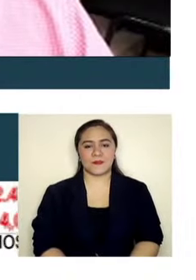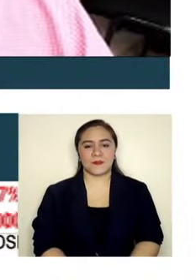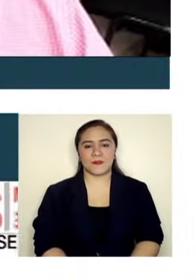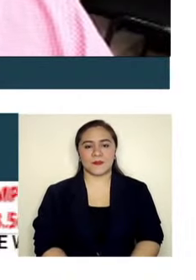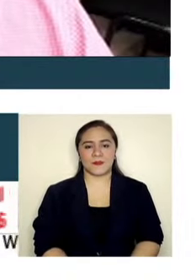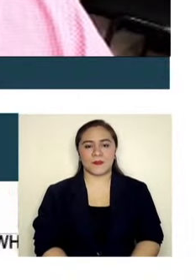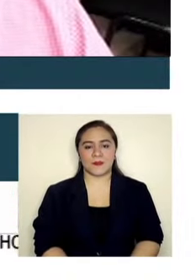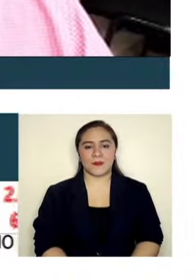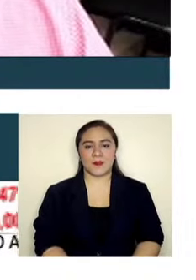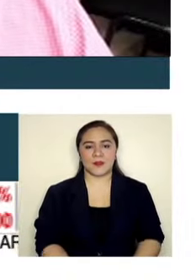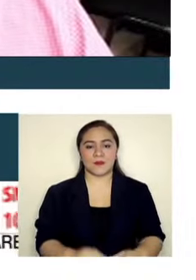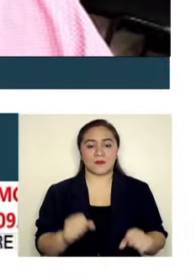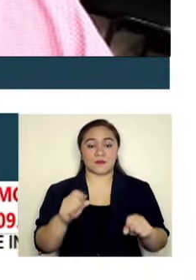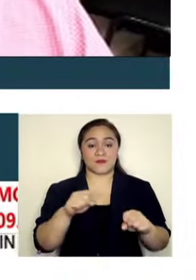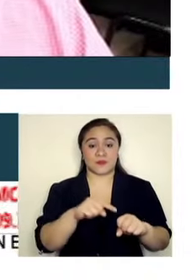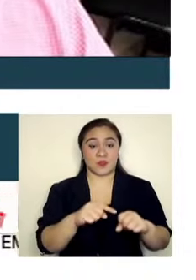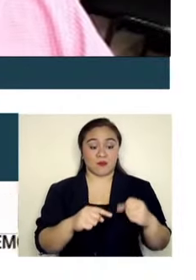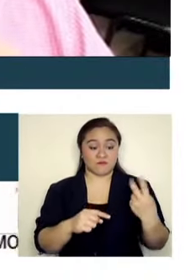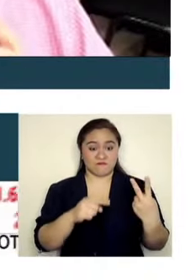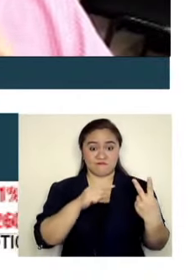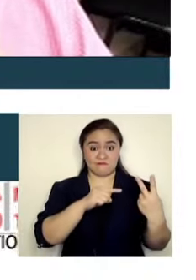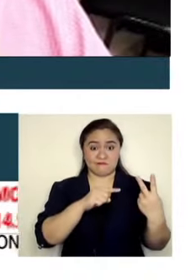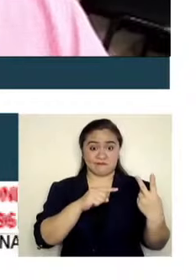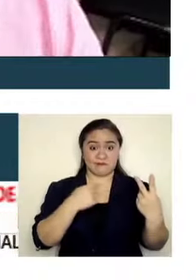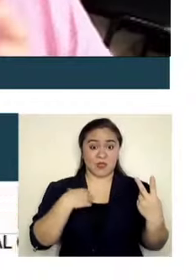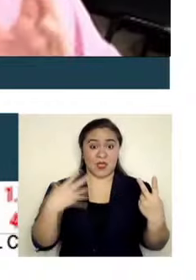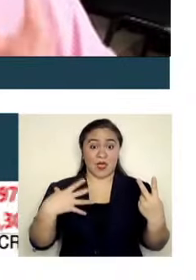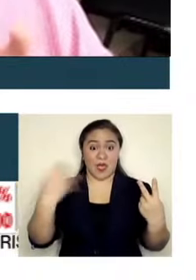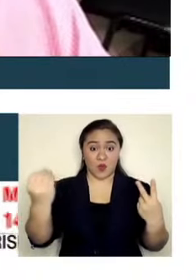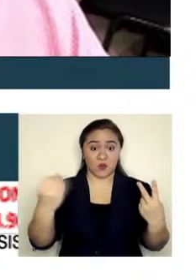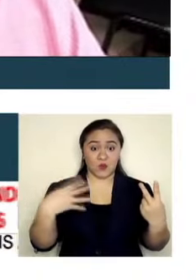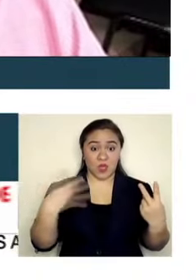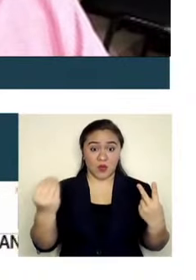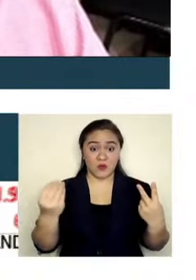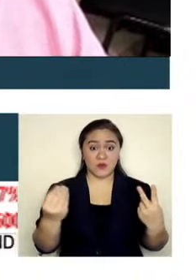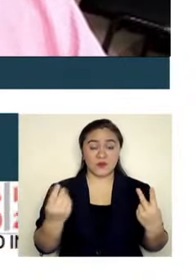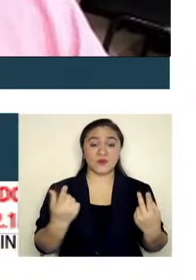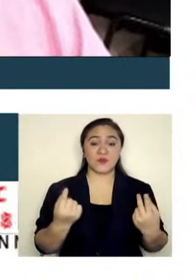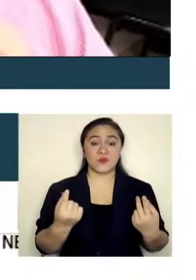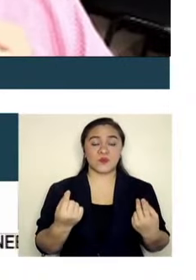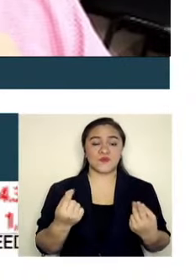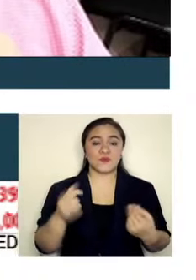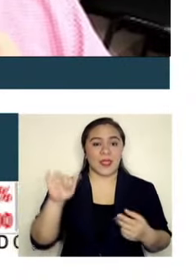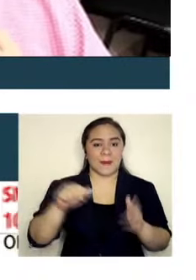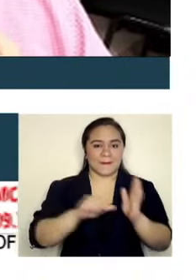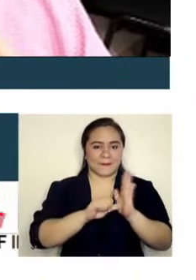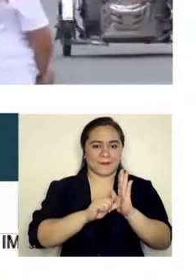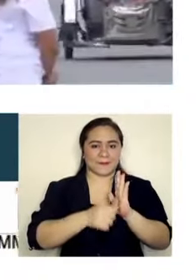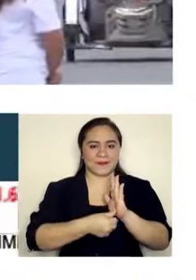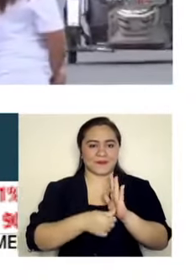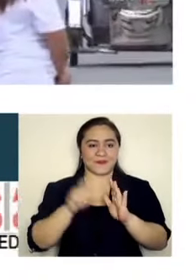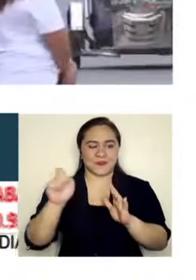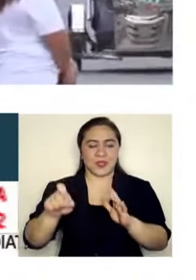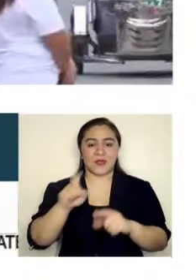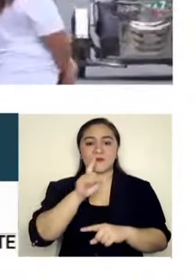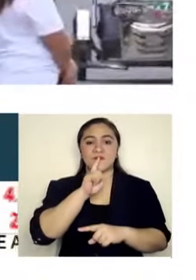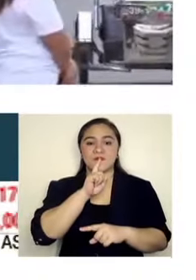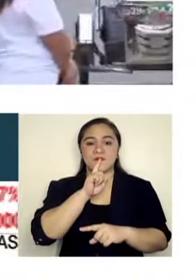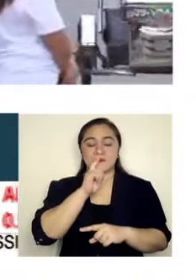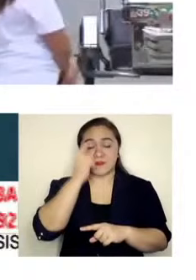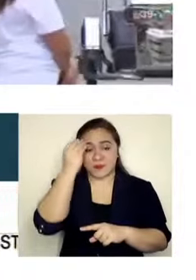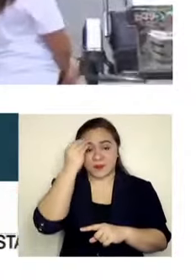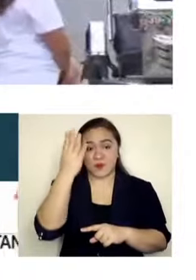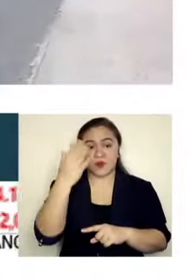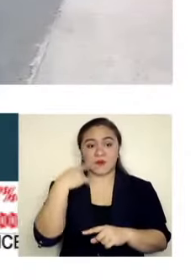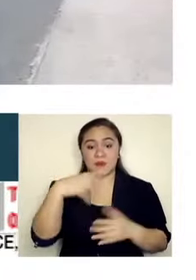did they go out? Yeah, ito nga, we have to emphasize this. They were going out only for